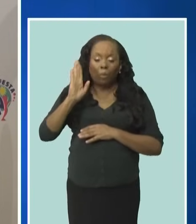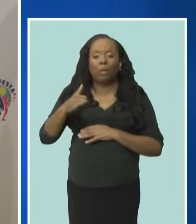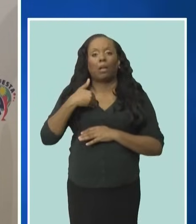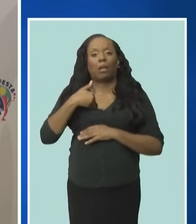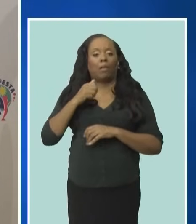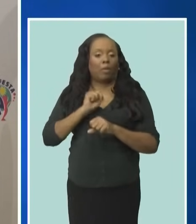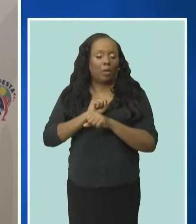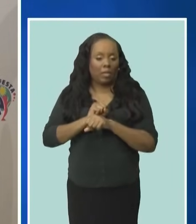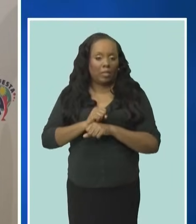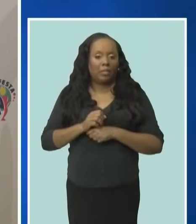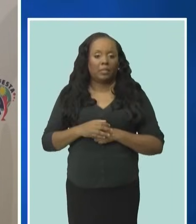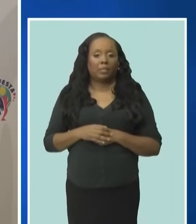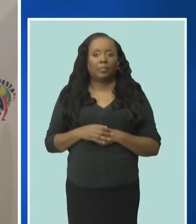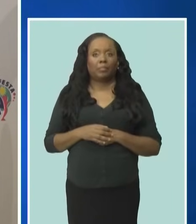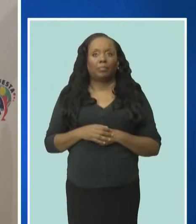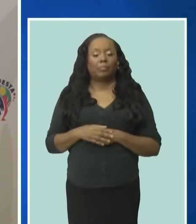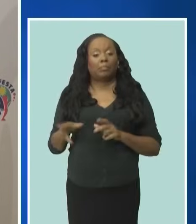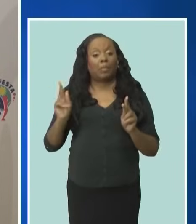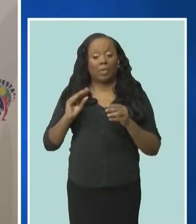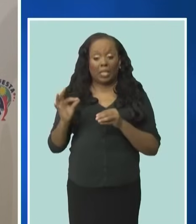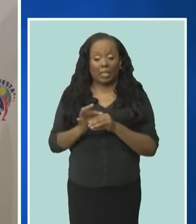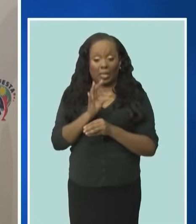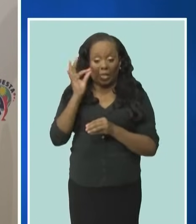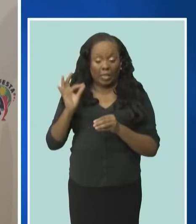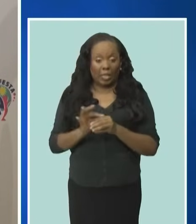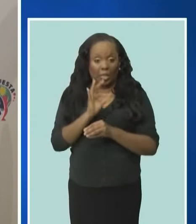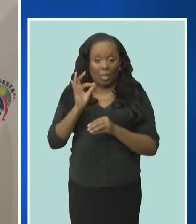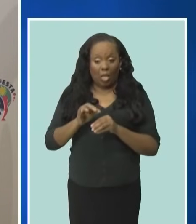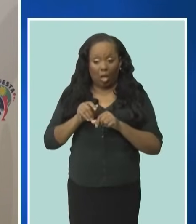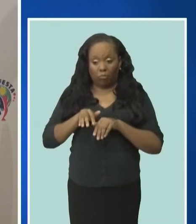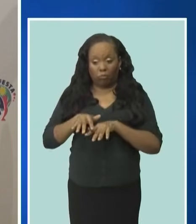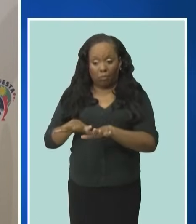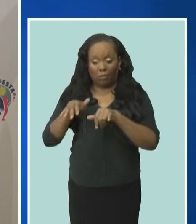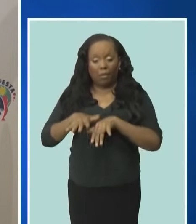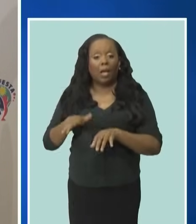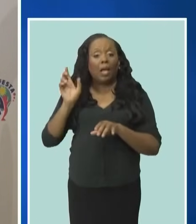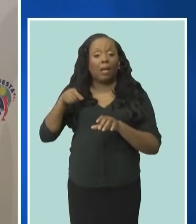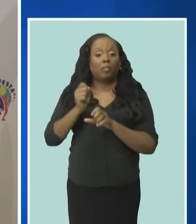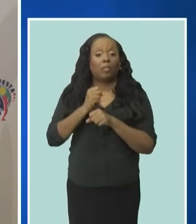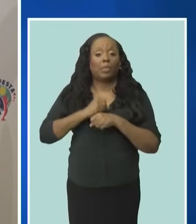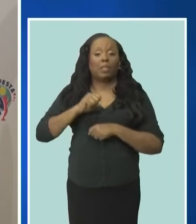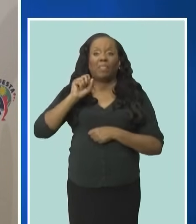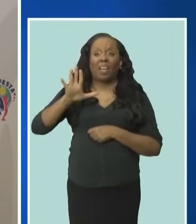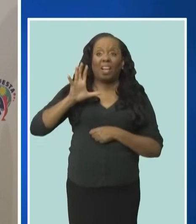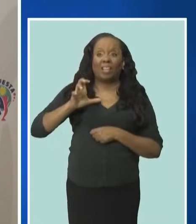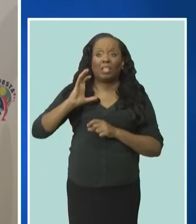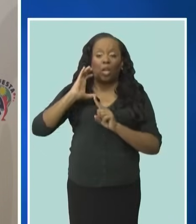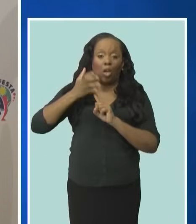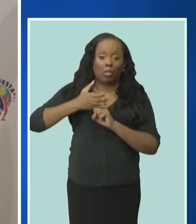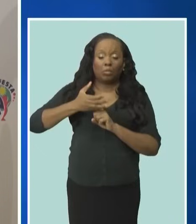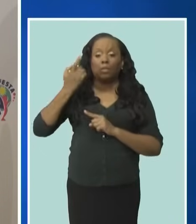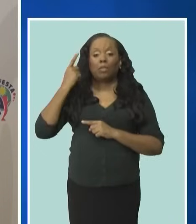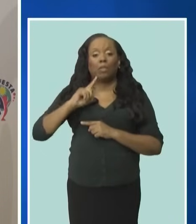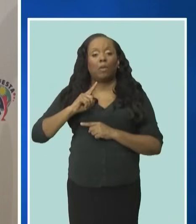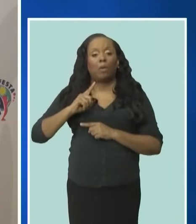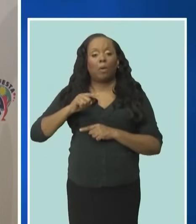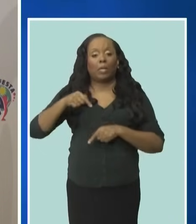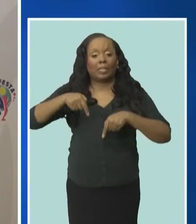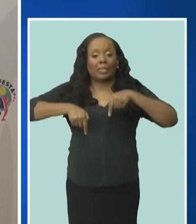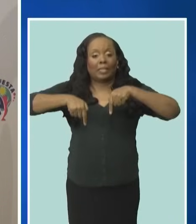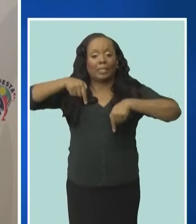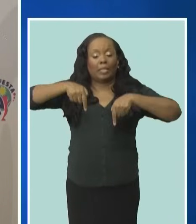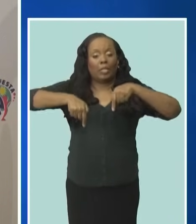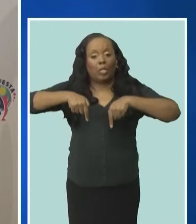work. Seamstresses have to make them 500 costumes, but those 500 still walkers. And